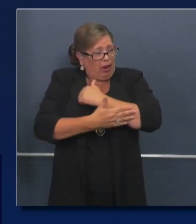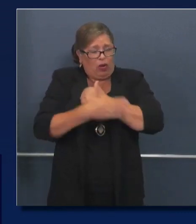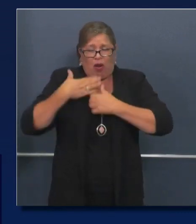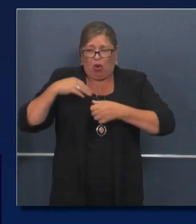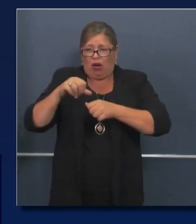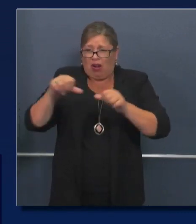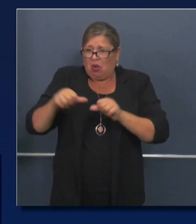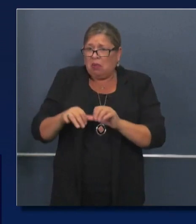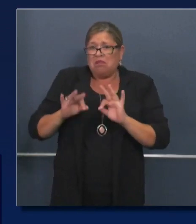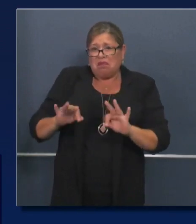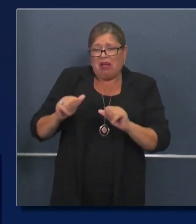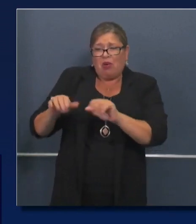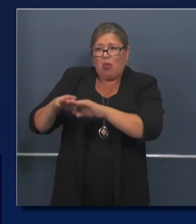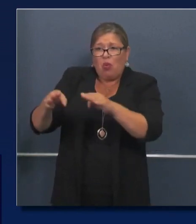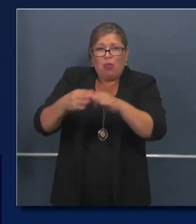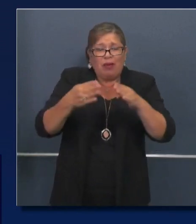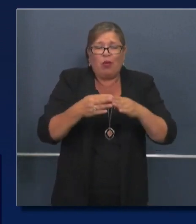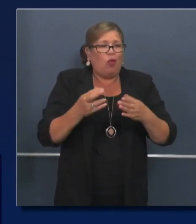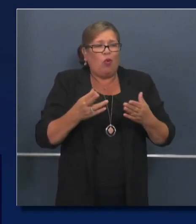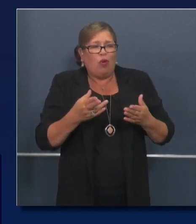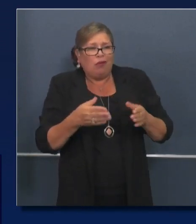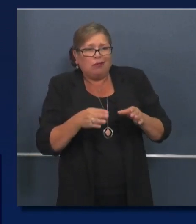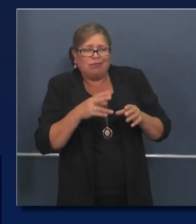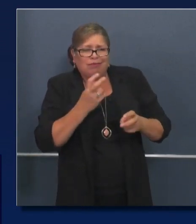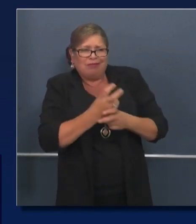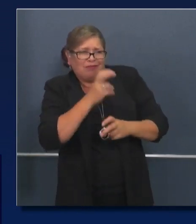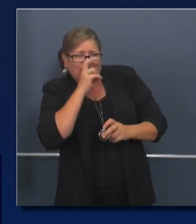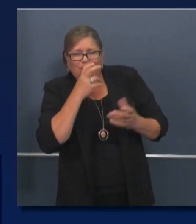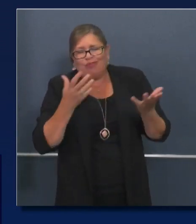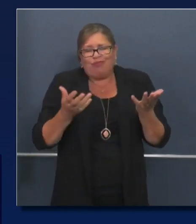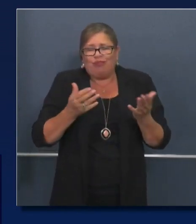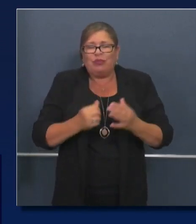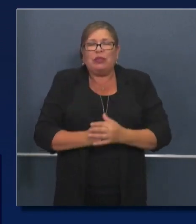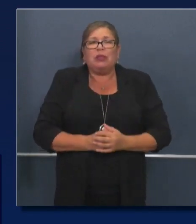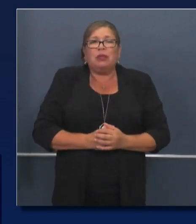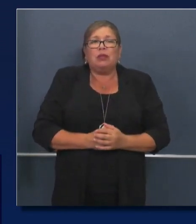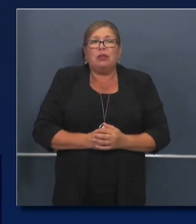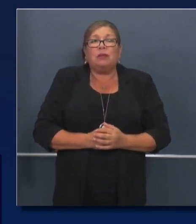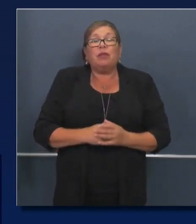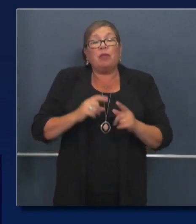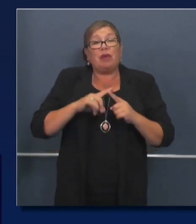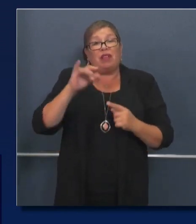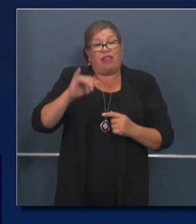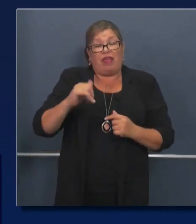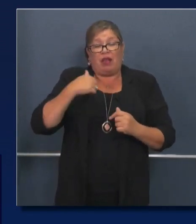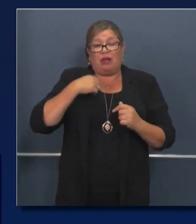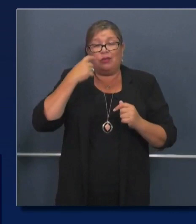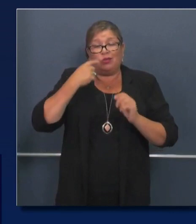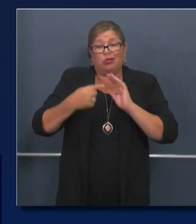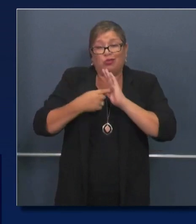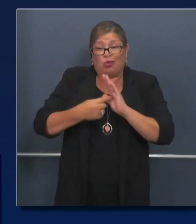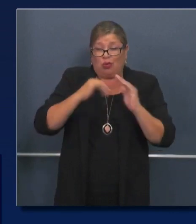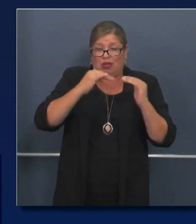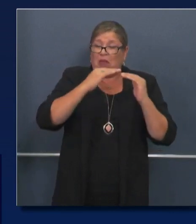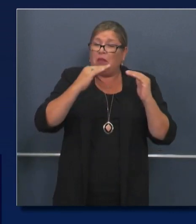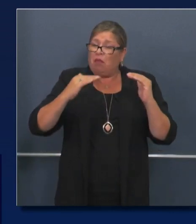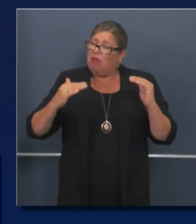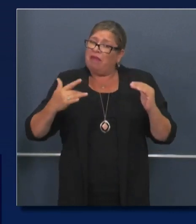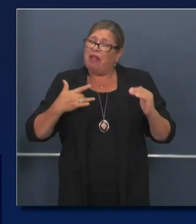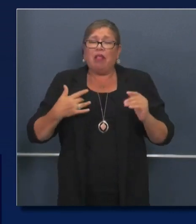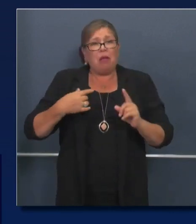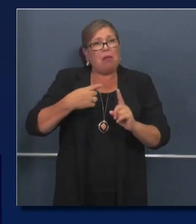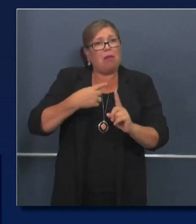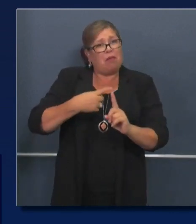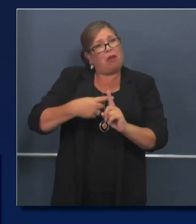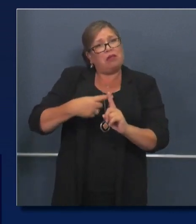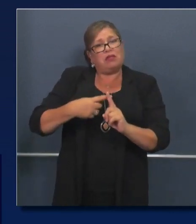numbers. Counties don't live in the aggregate, and I will talk about that in a minute, but they are encouraging signs nonetheless in terms of